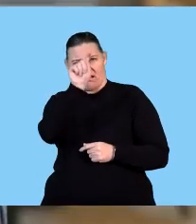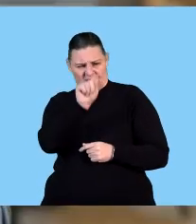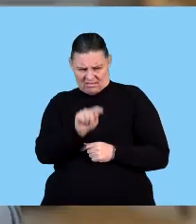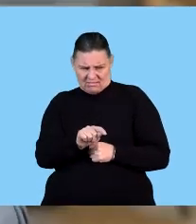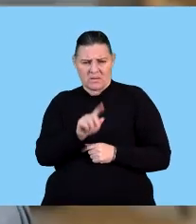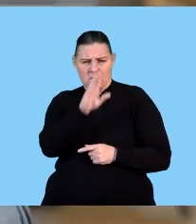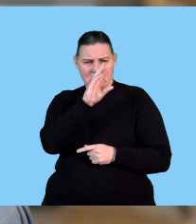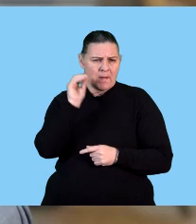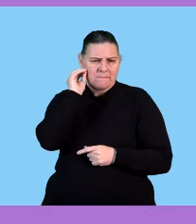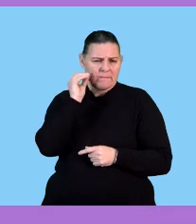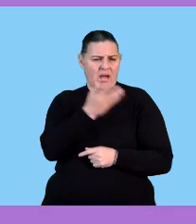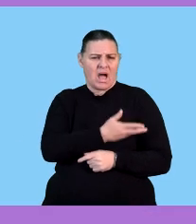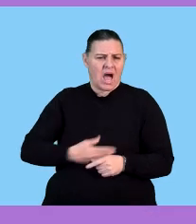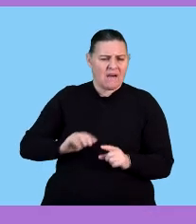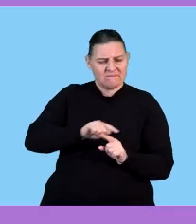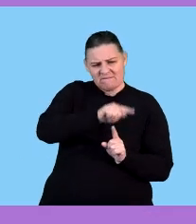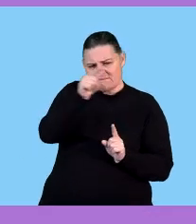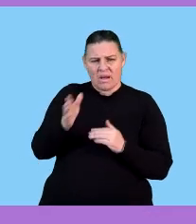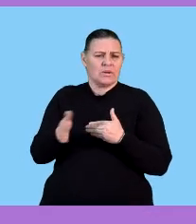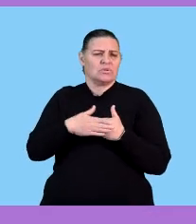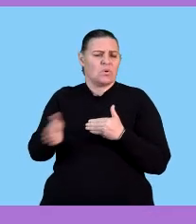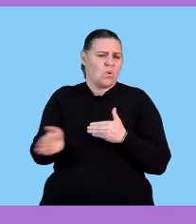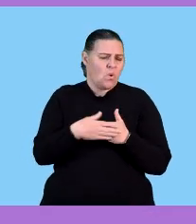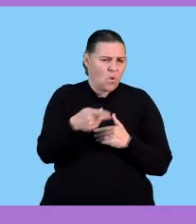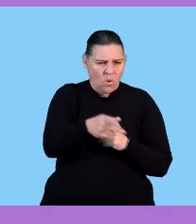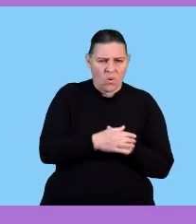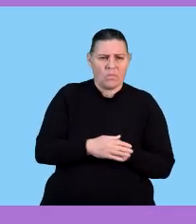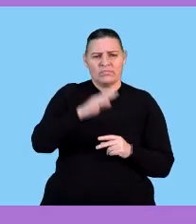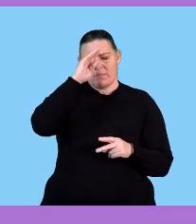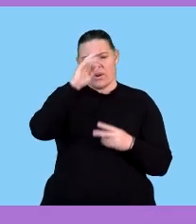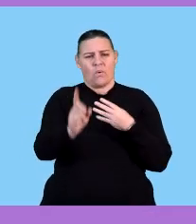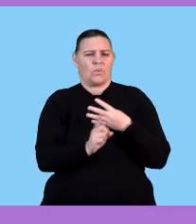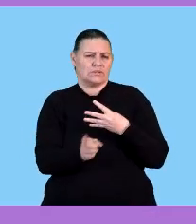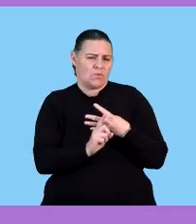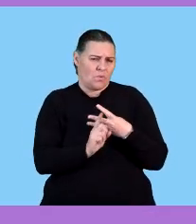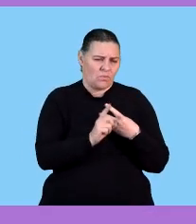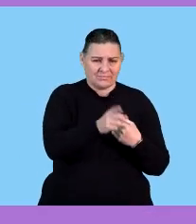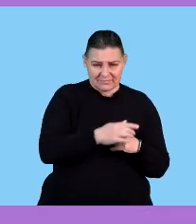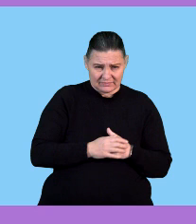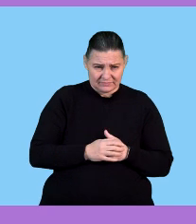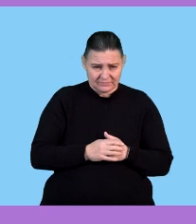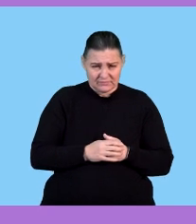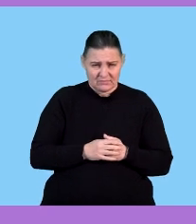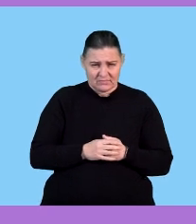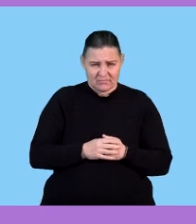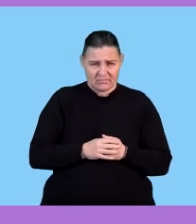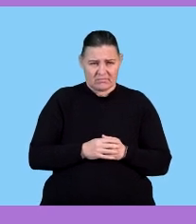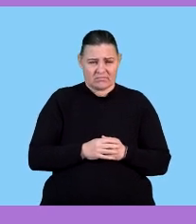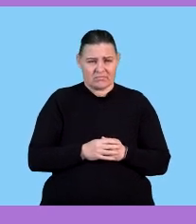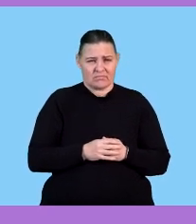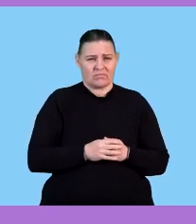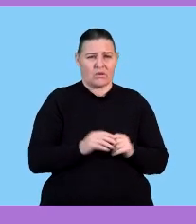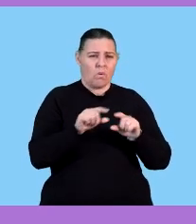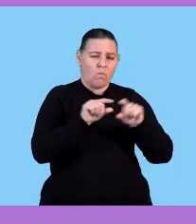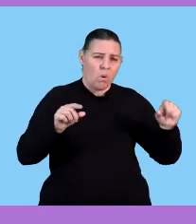things. You notice this little half circle thing, that's the door. Those guys are windows, all right?